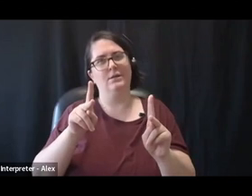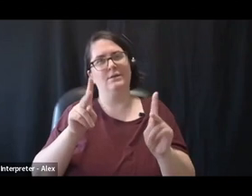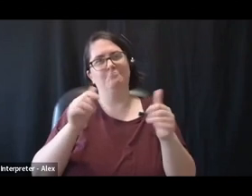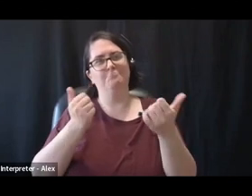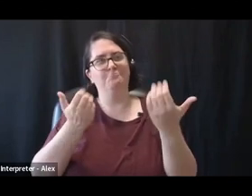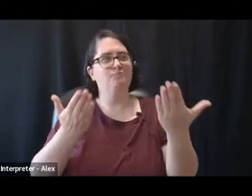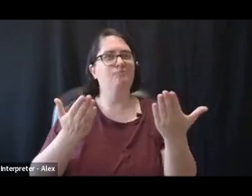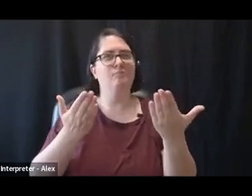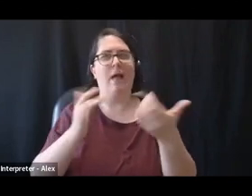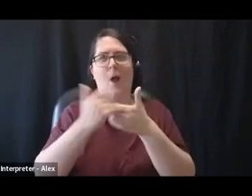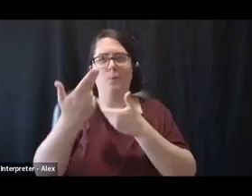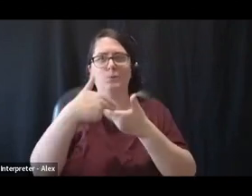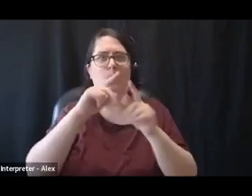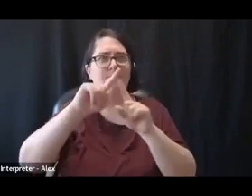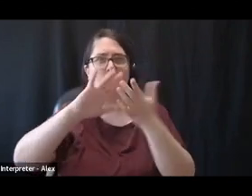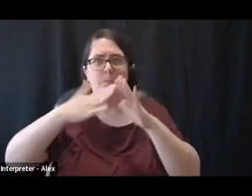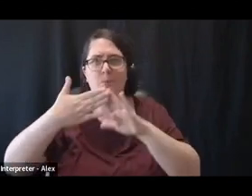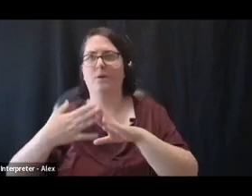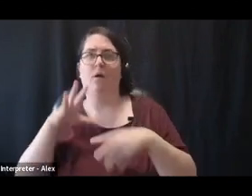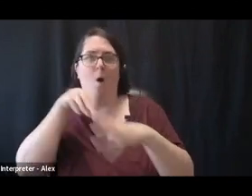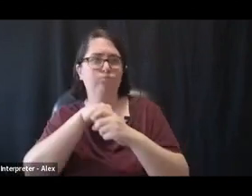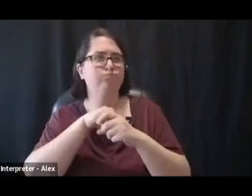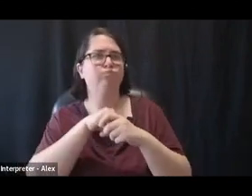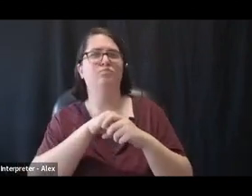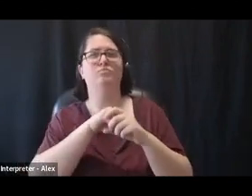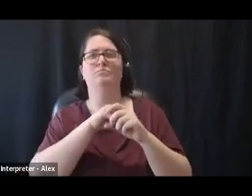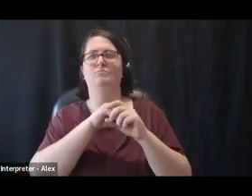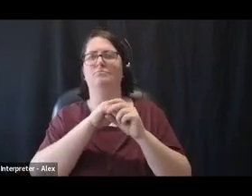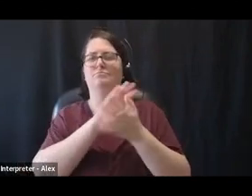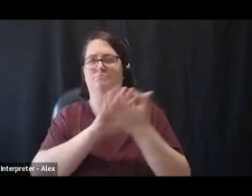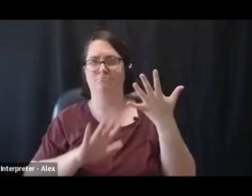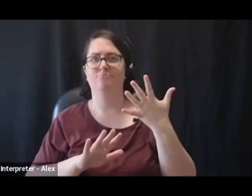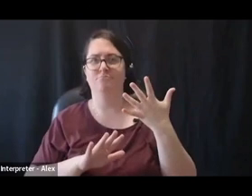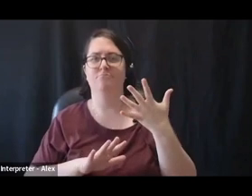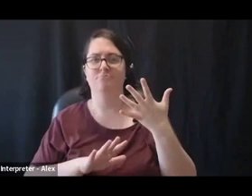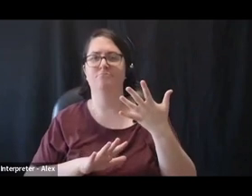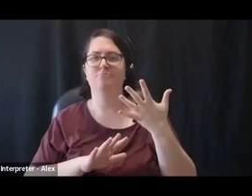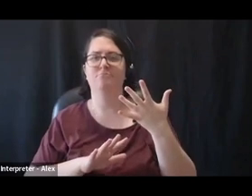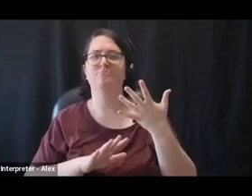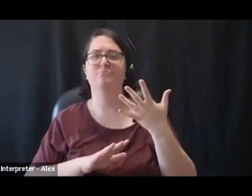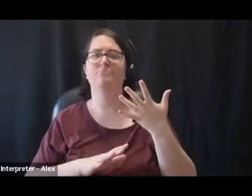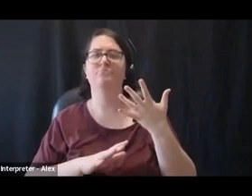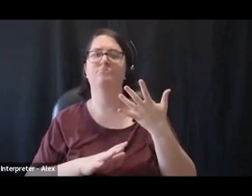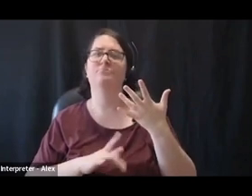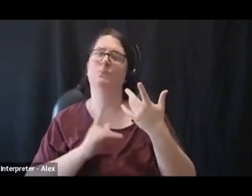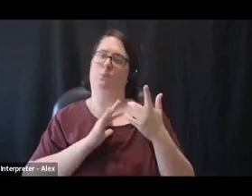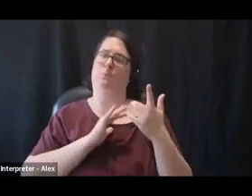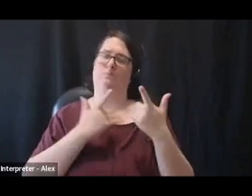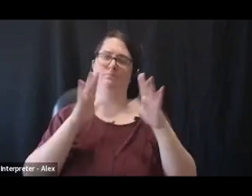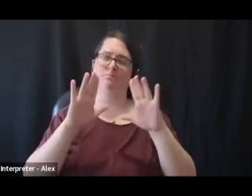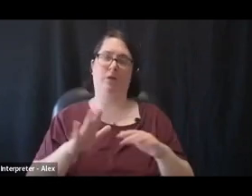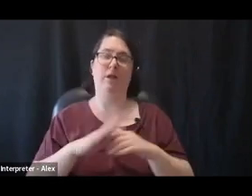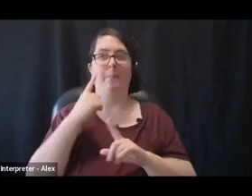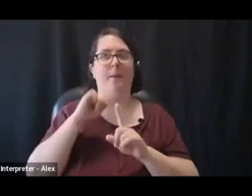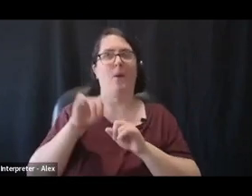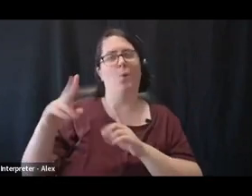to join community, be part of community, almost kind of an occasion, right, to do something around that. I'm thinking about